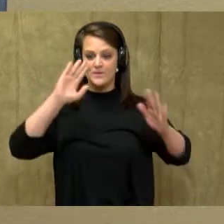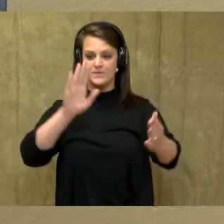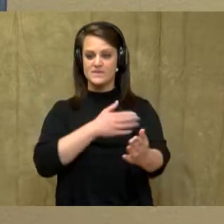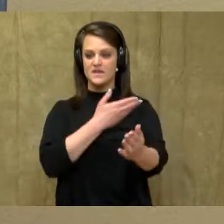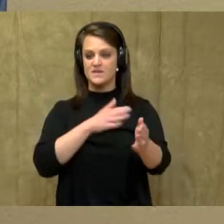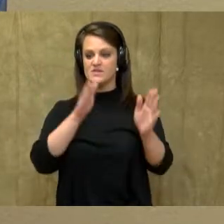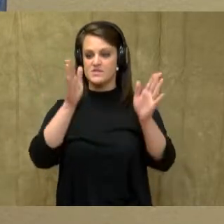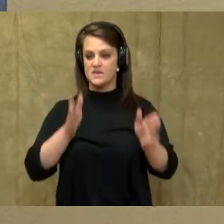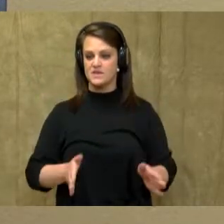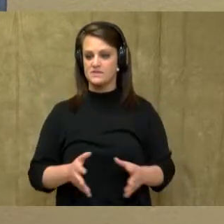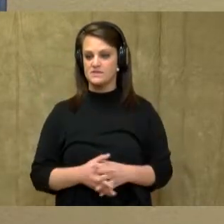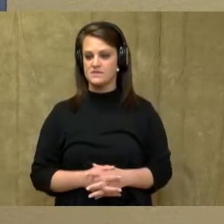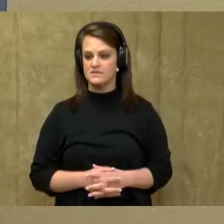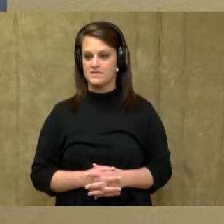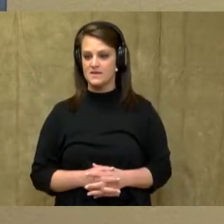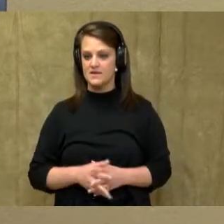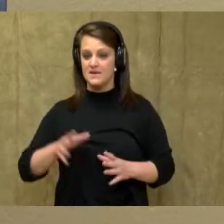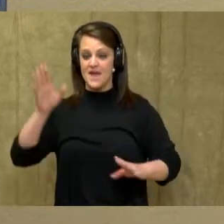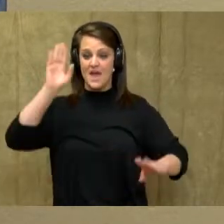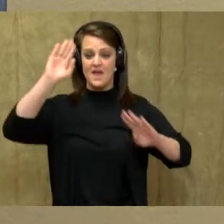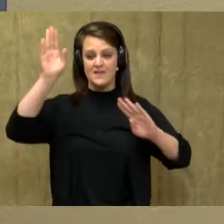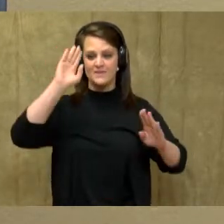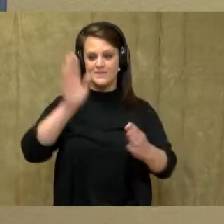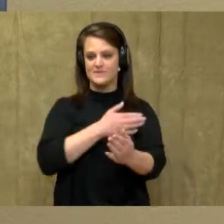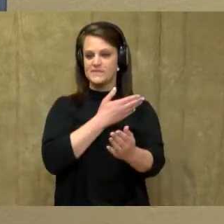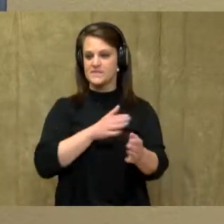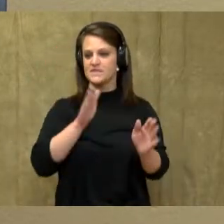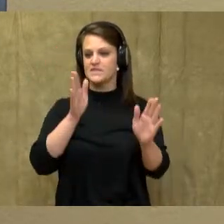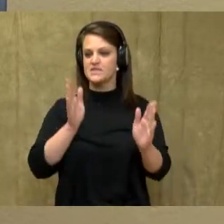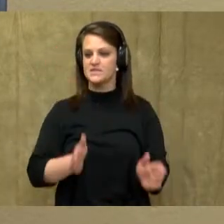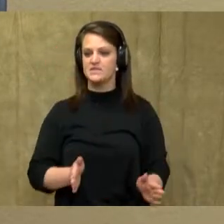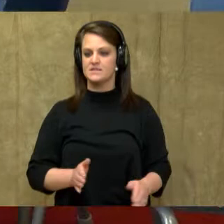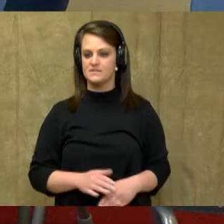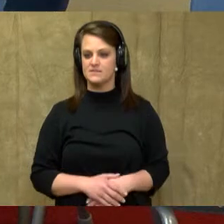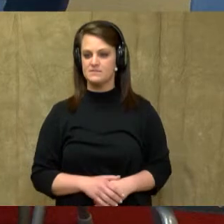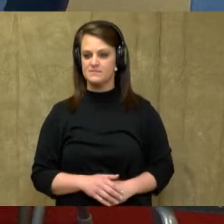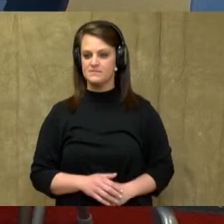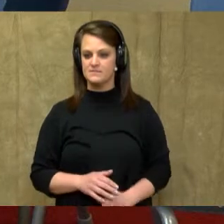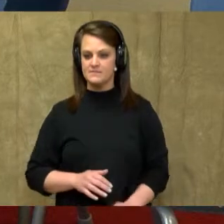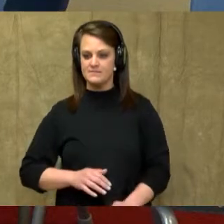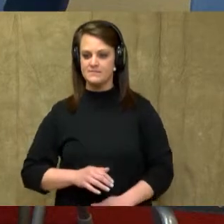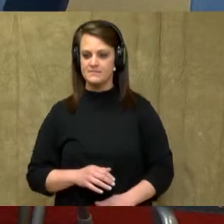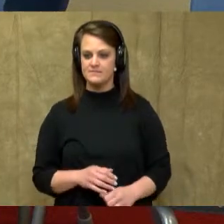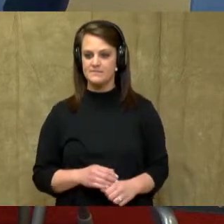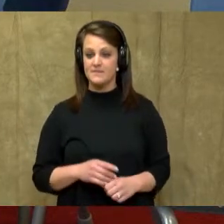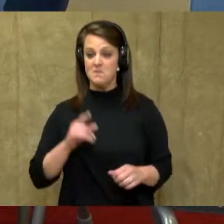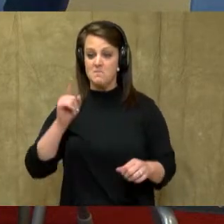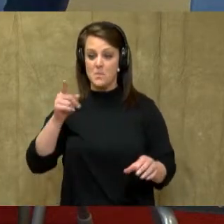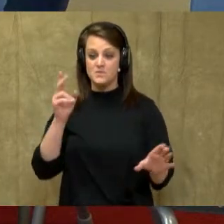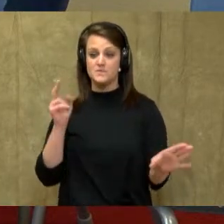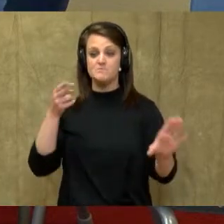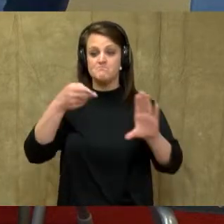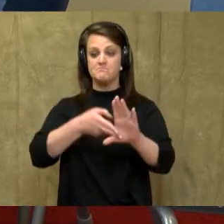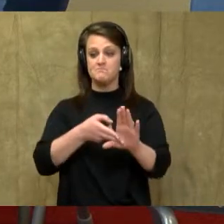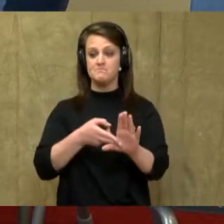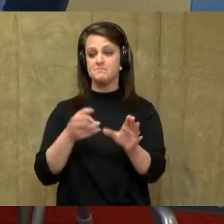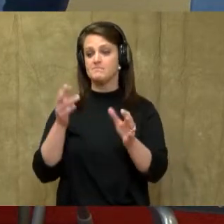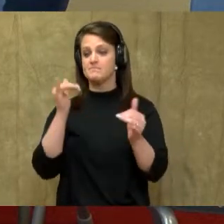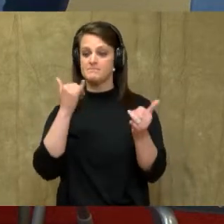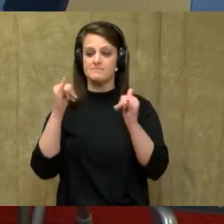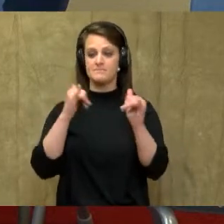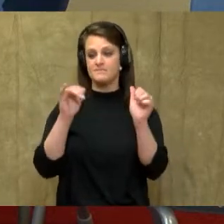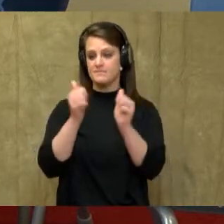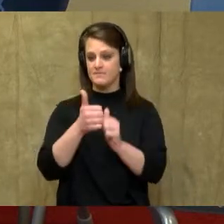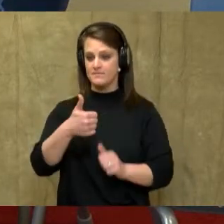Hello, musicians. Hello, musicians. Won't you sing